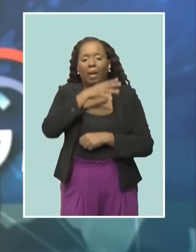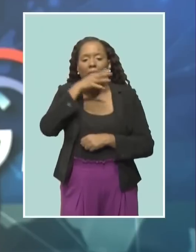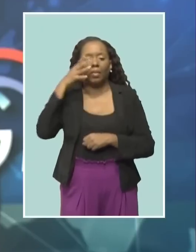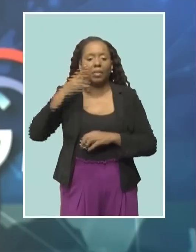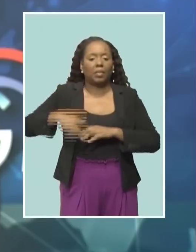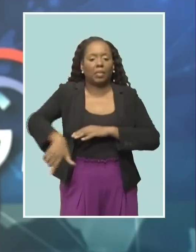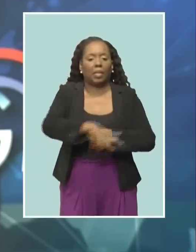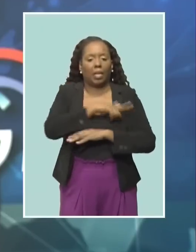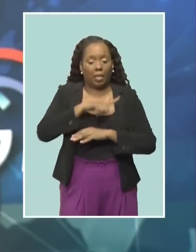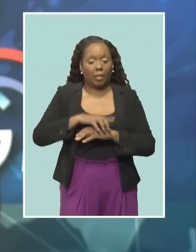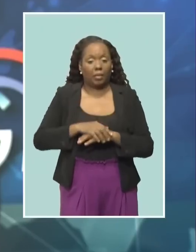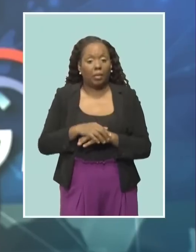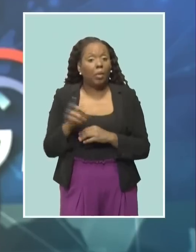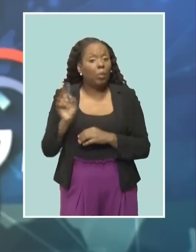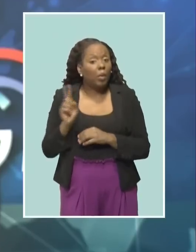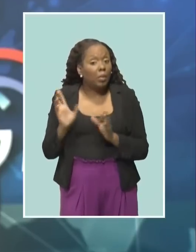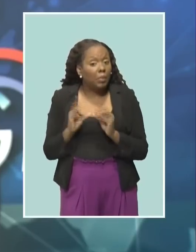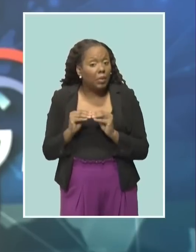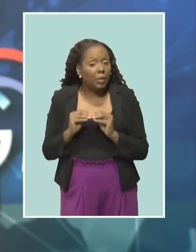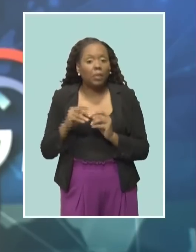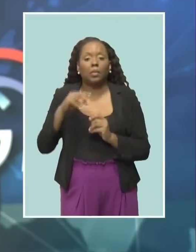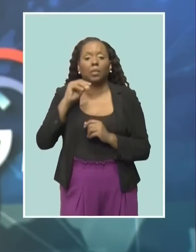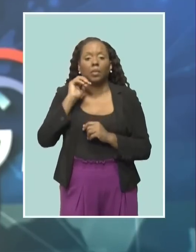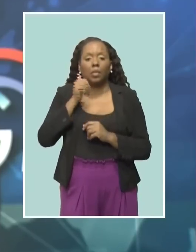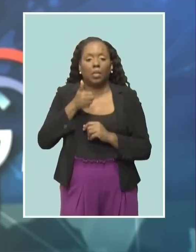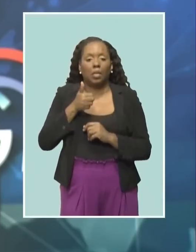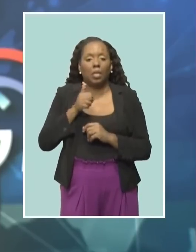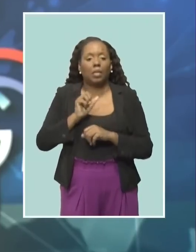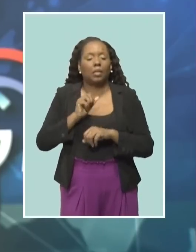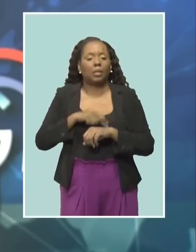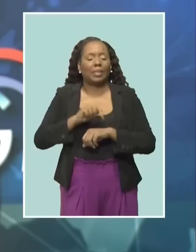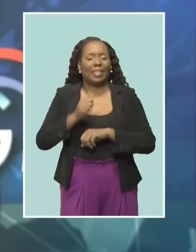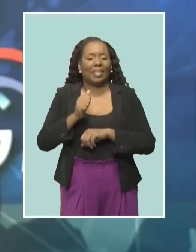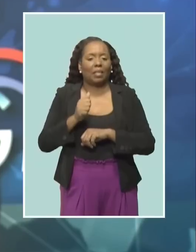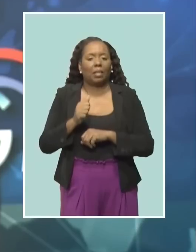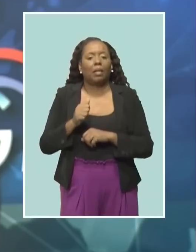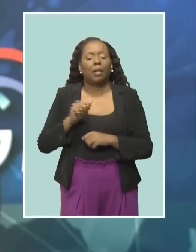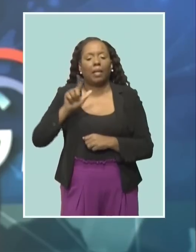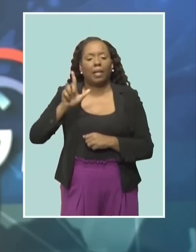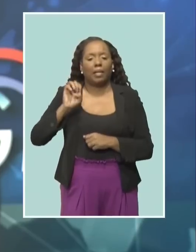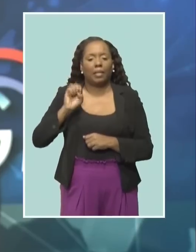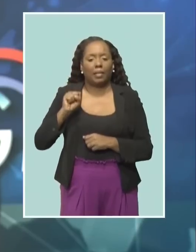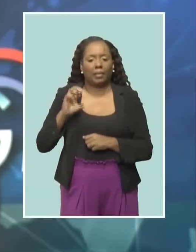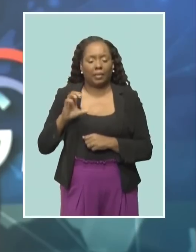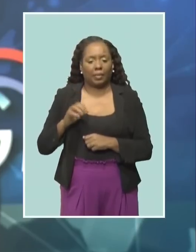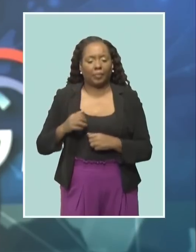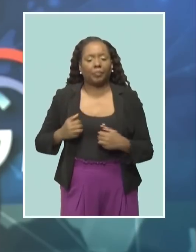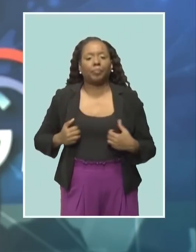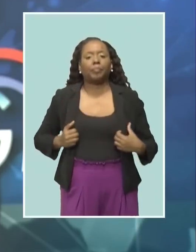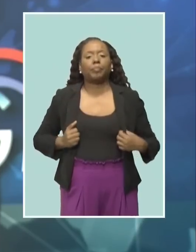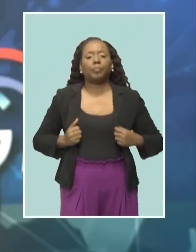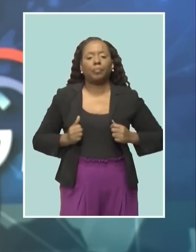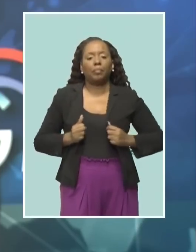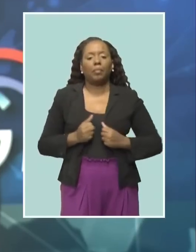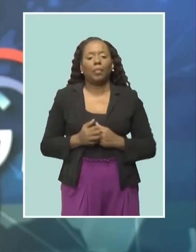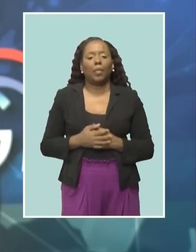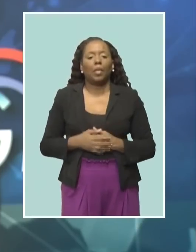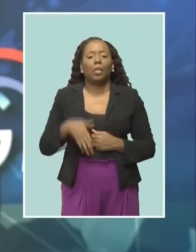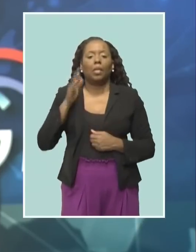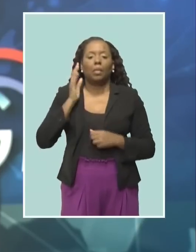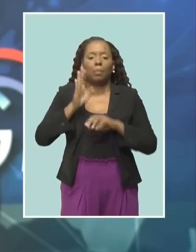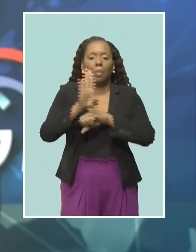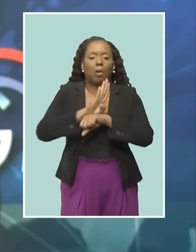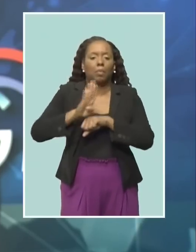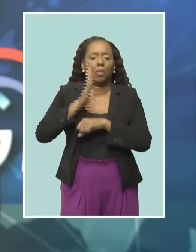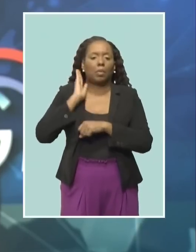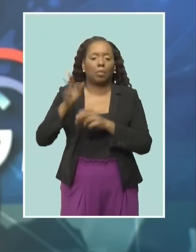meeting will be held at the Lloyd Erskine Sandiford Centre starting at 10 o'clock. Barbados is set to be the hub for emergency management